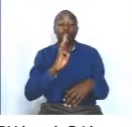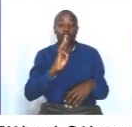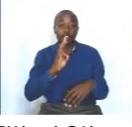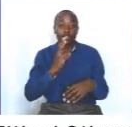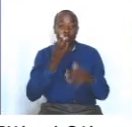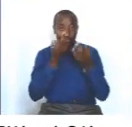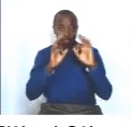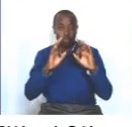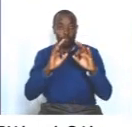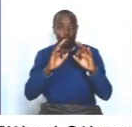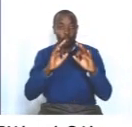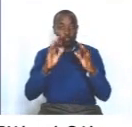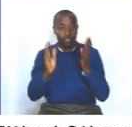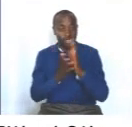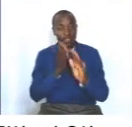of lack,